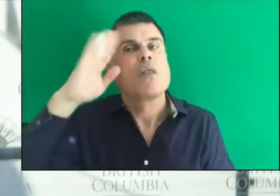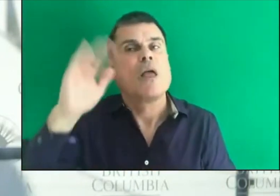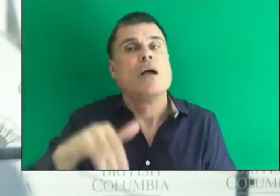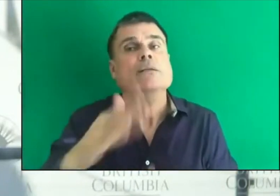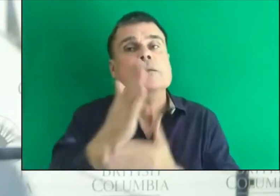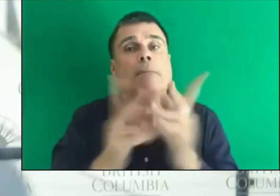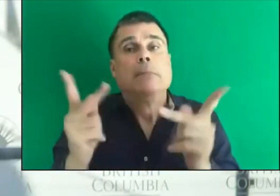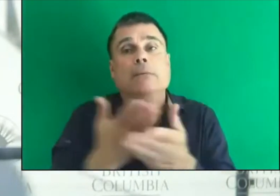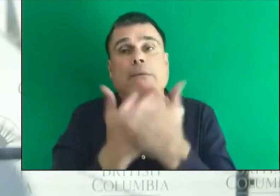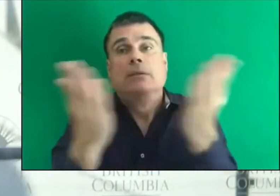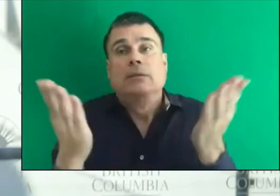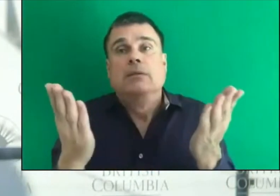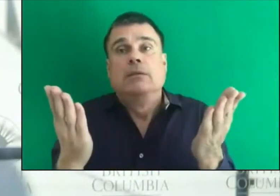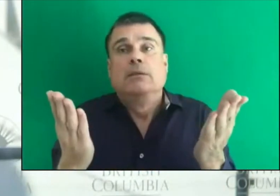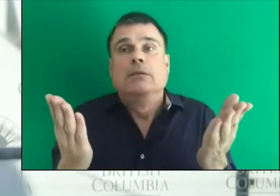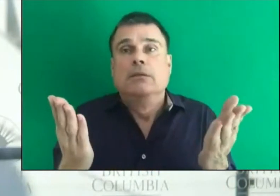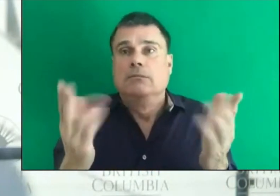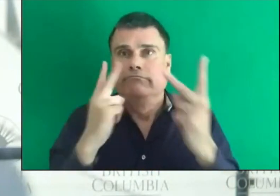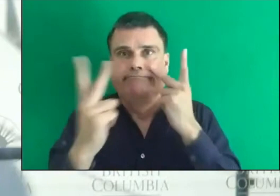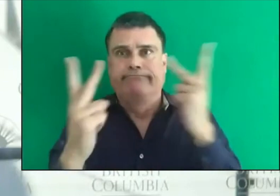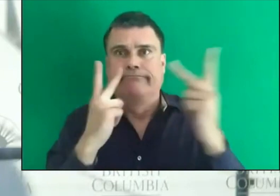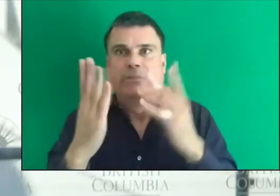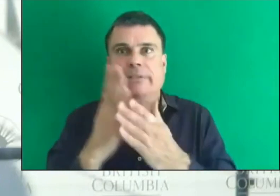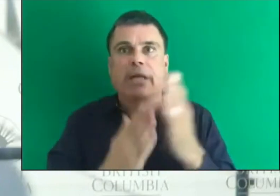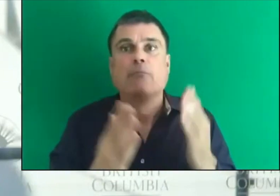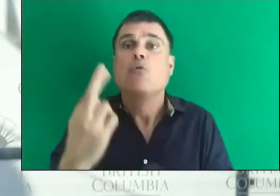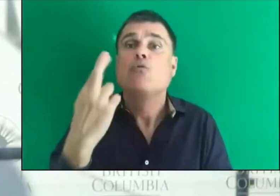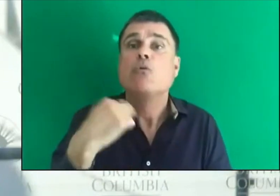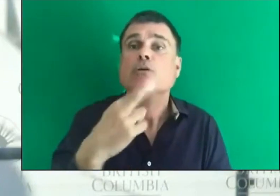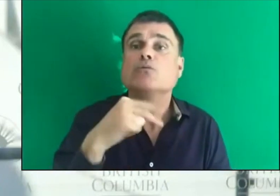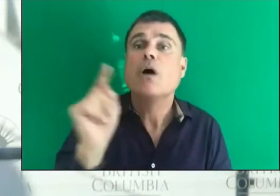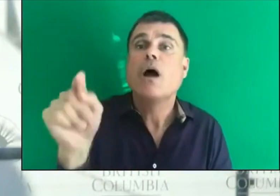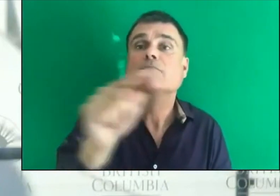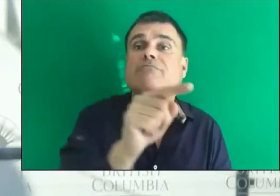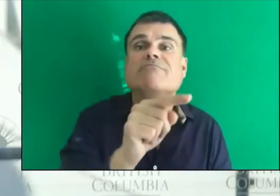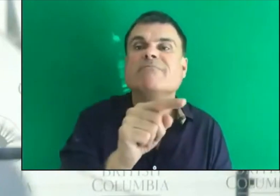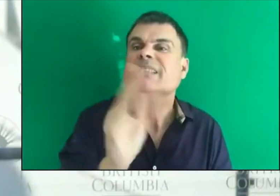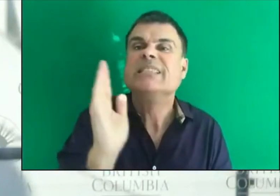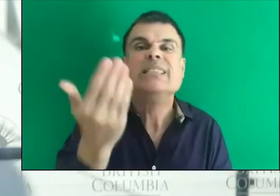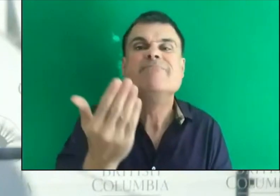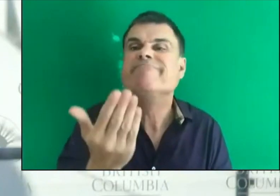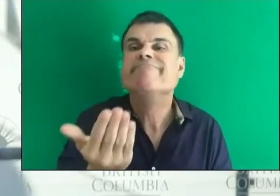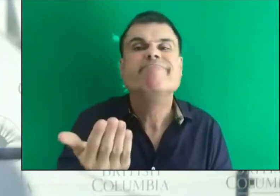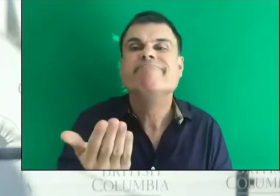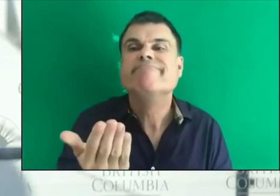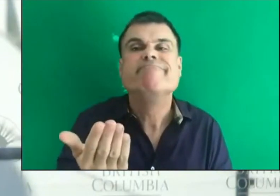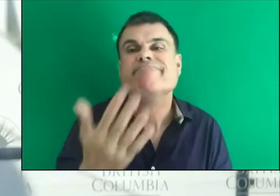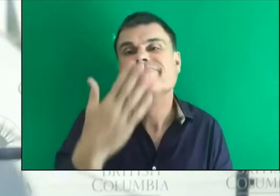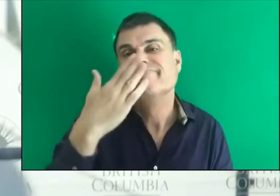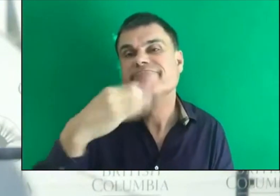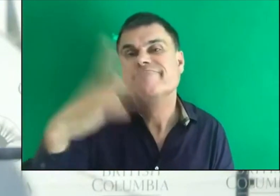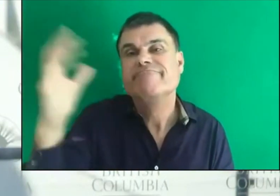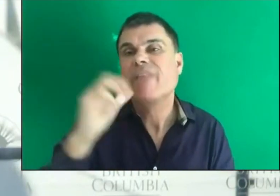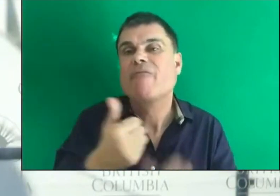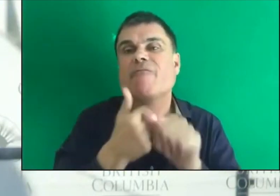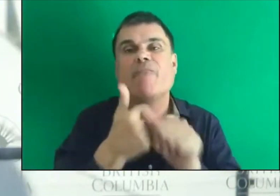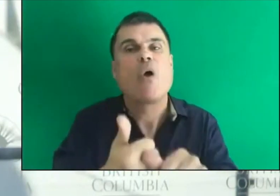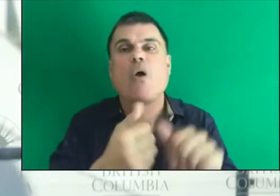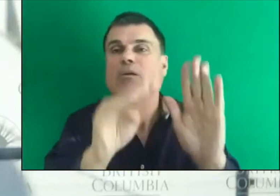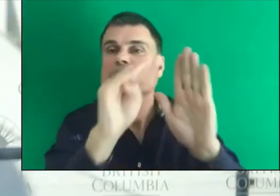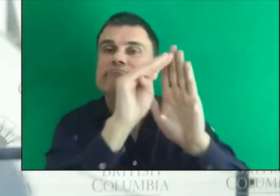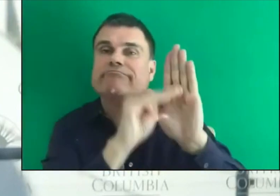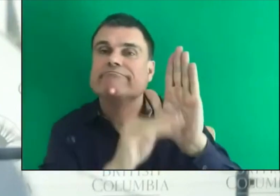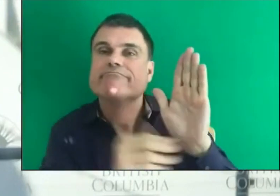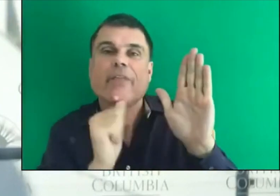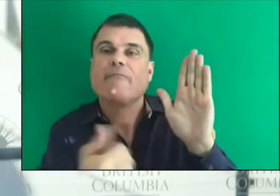Since we have done that, restaurants that have been following those rules have not had transmission events. We are now, however,